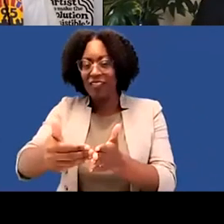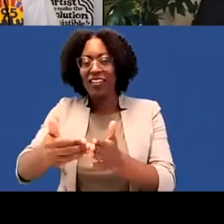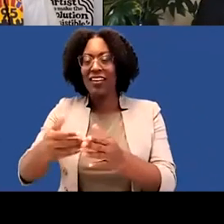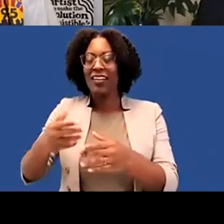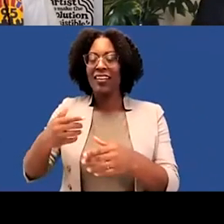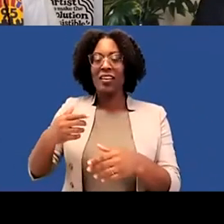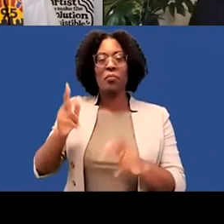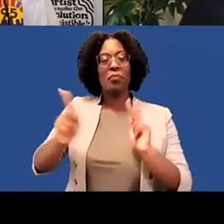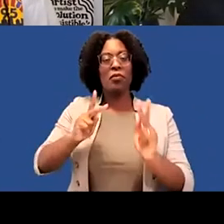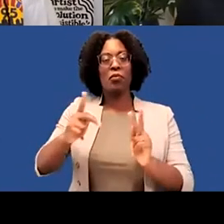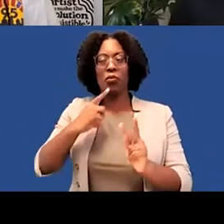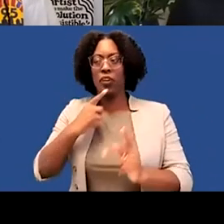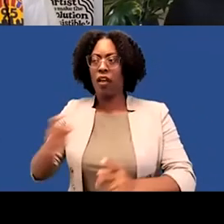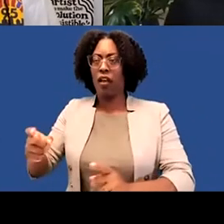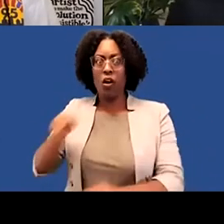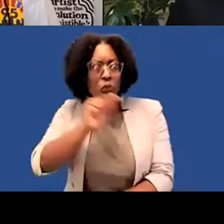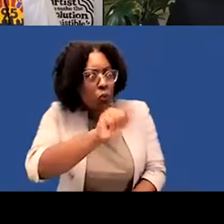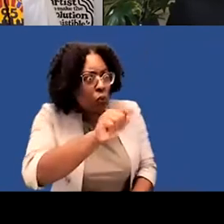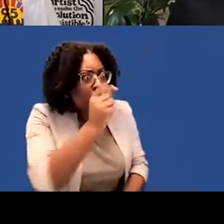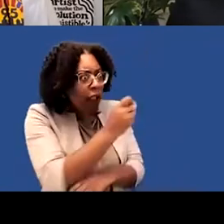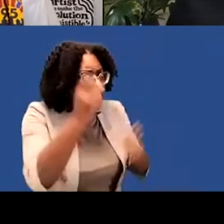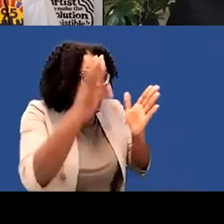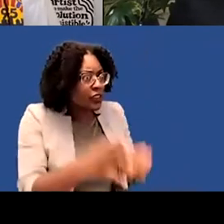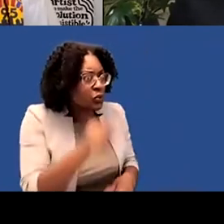I think for a lot of folks, that's true.